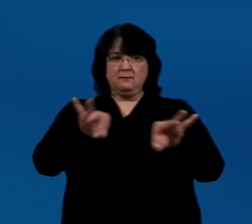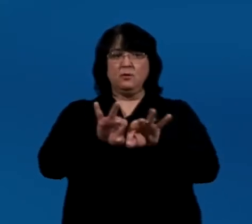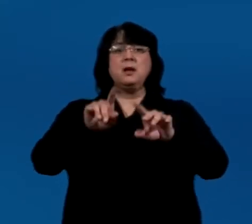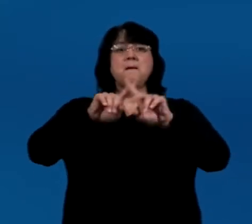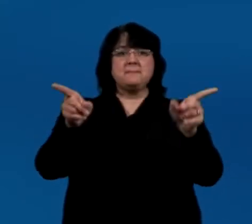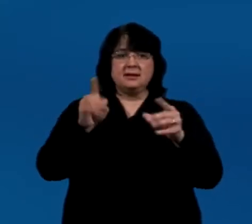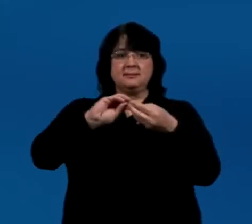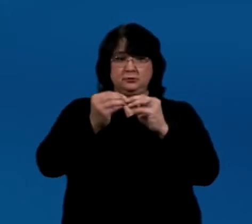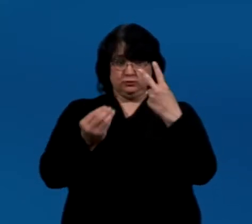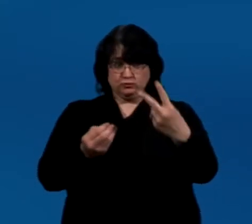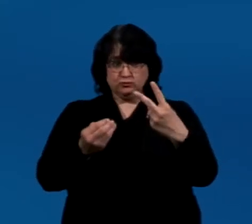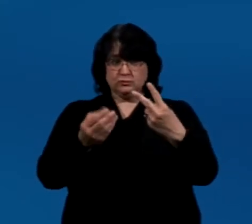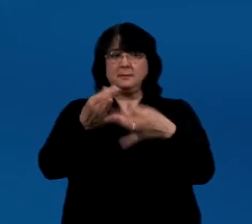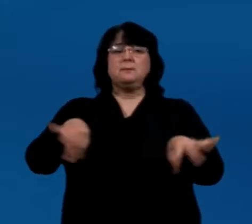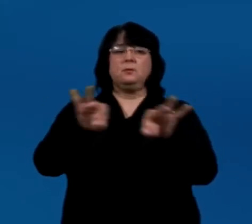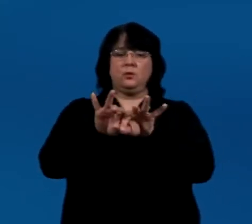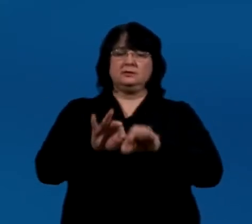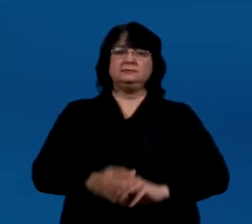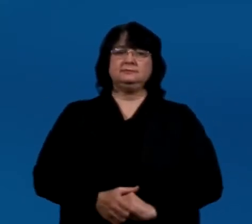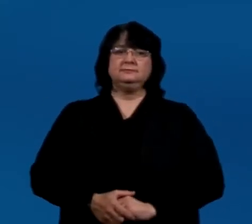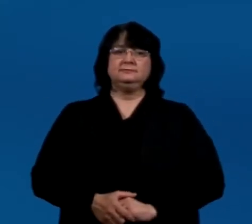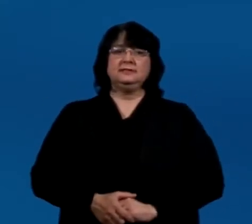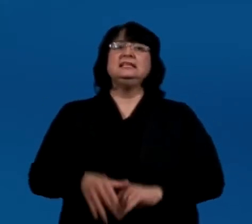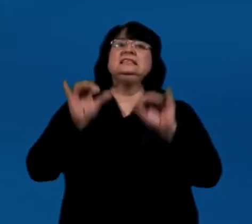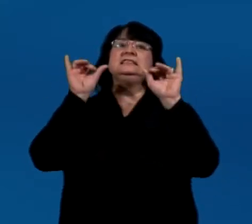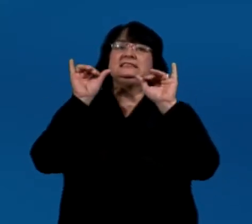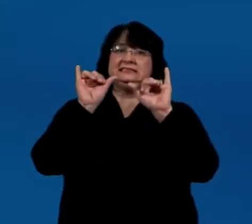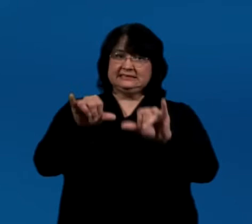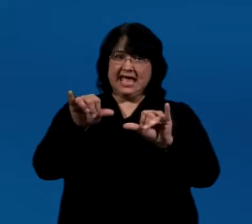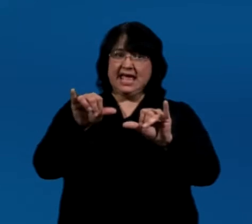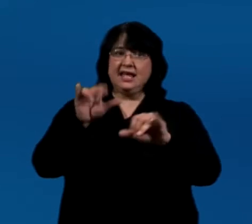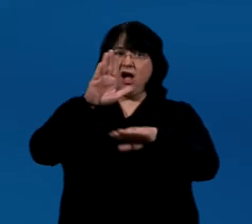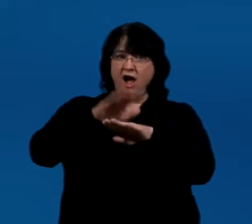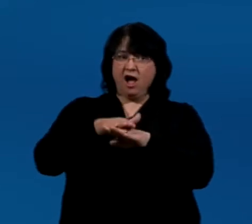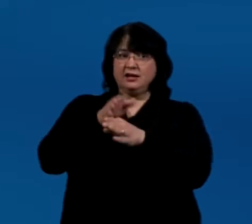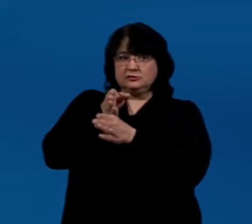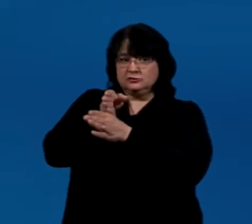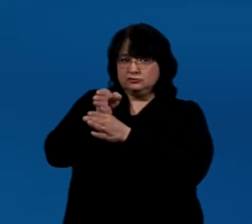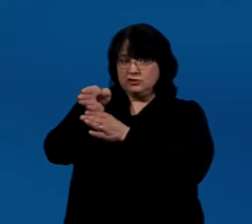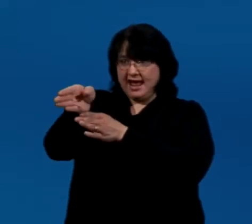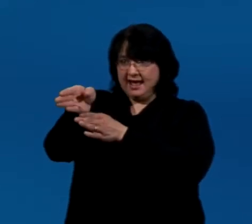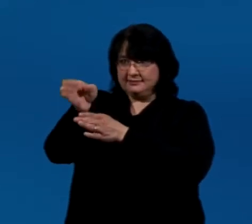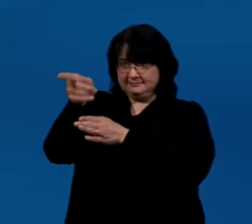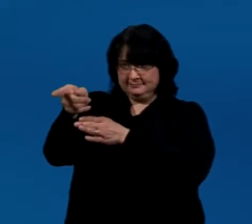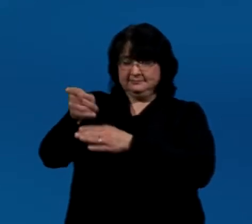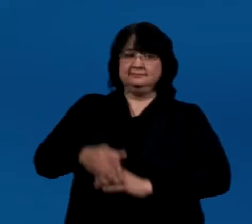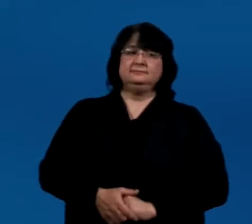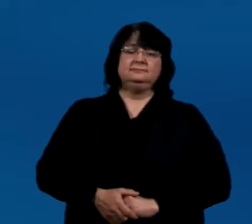key number 2 is important, and here it is. Stay on the track.